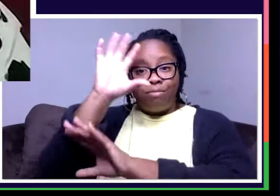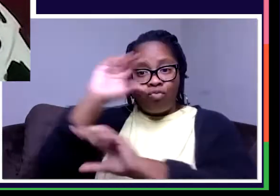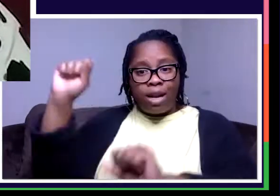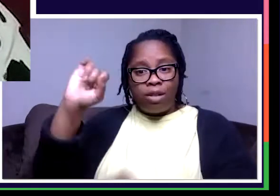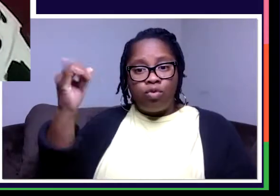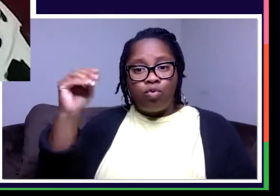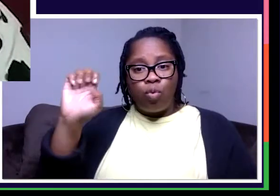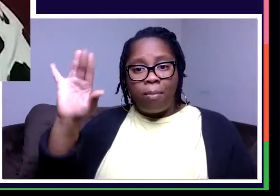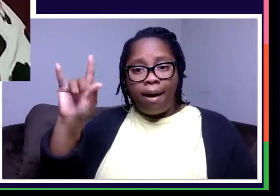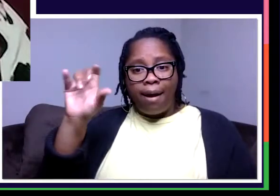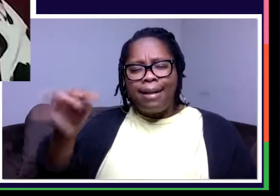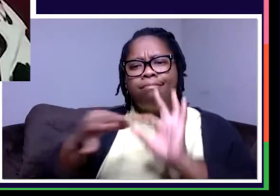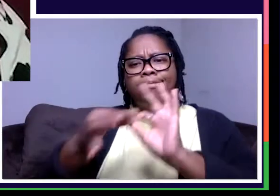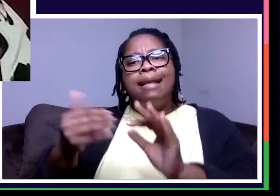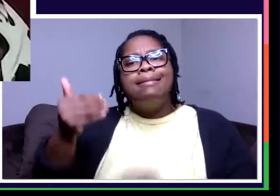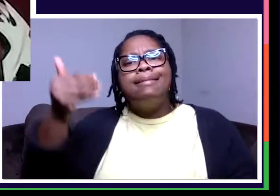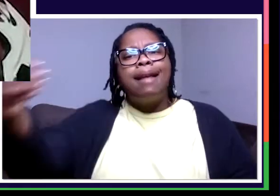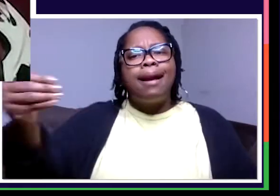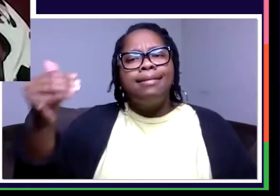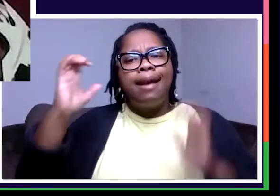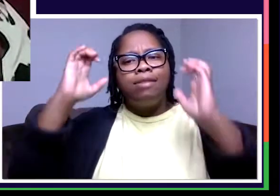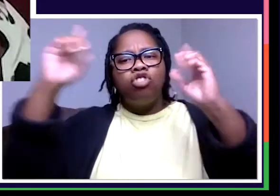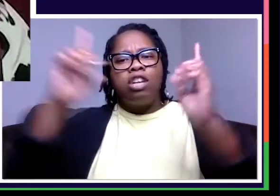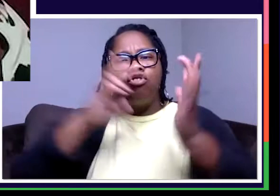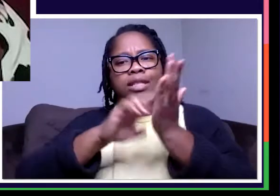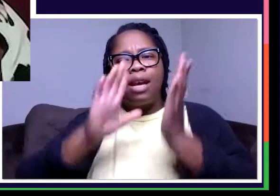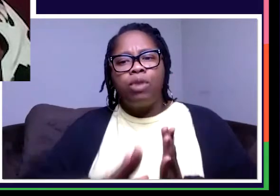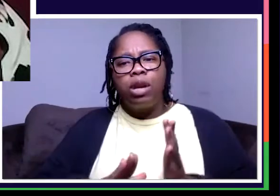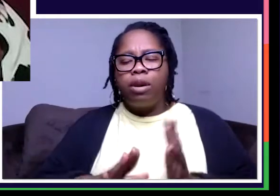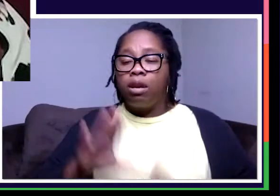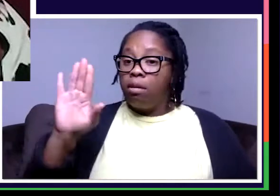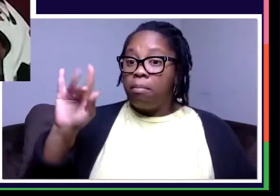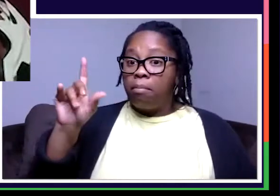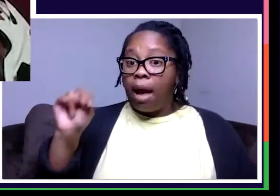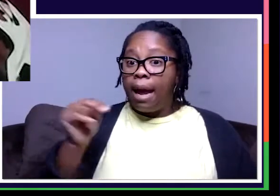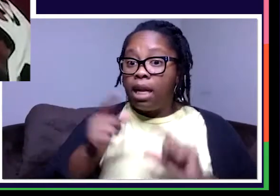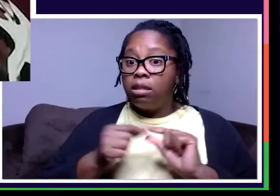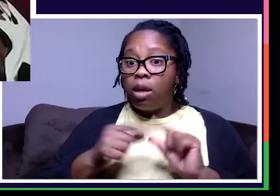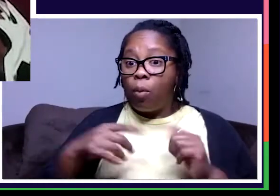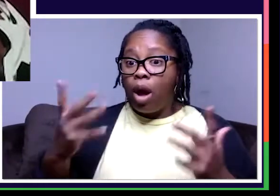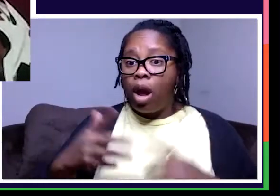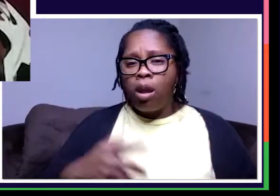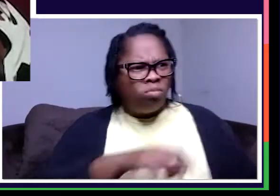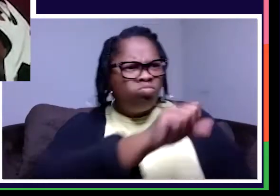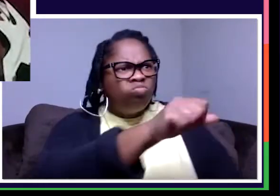President-elect Joe Biden about the next education secretary. Biden has